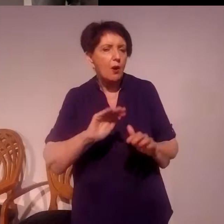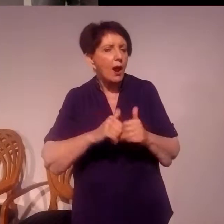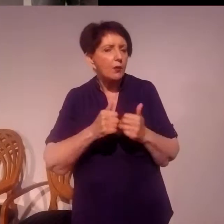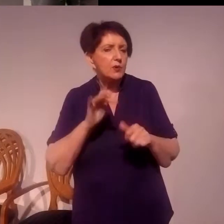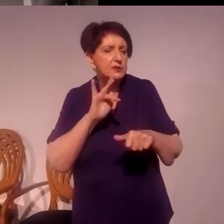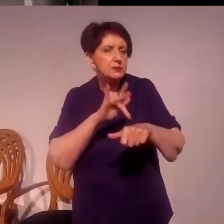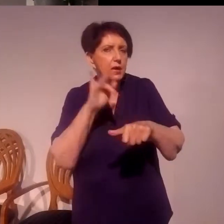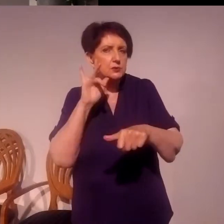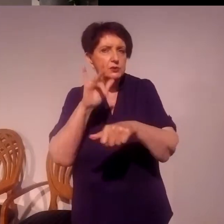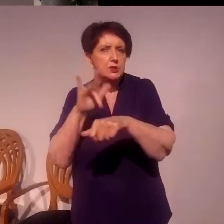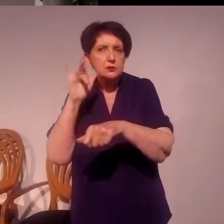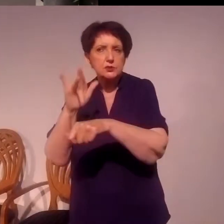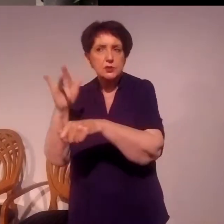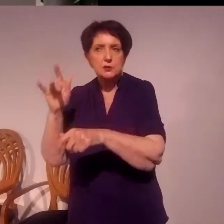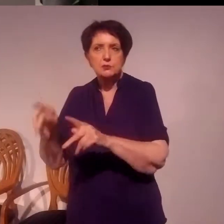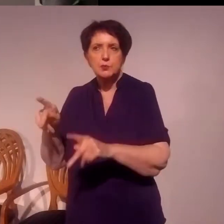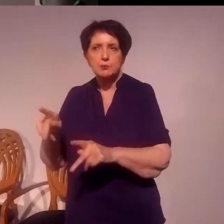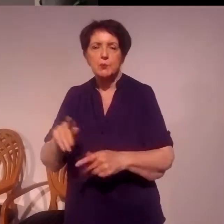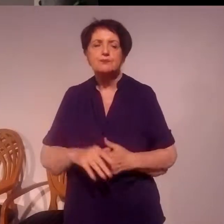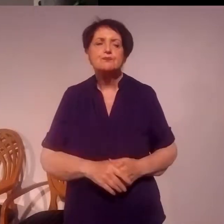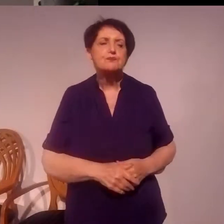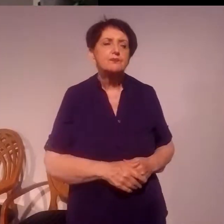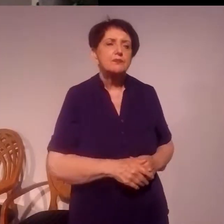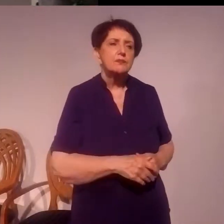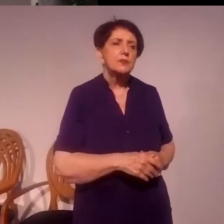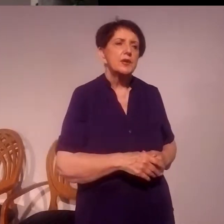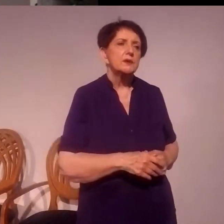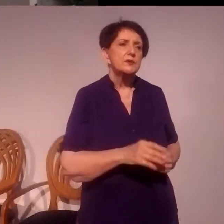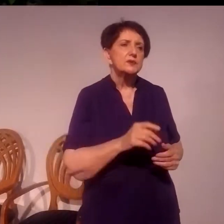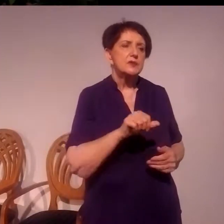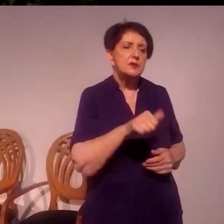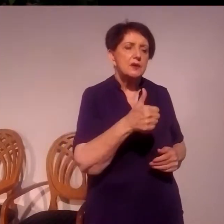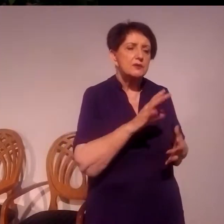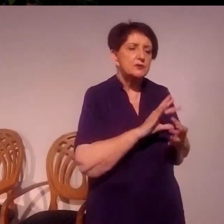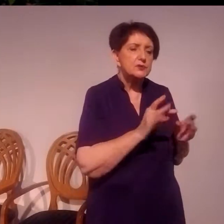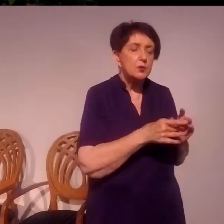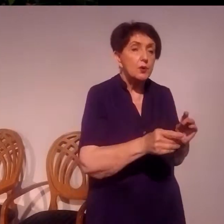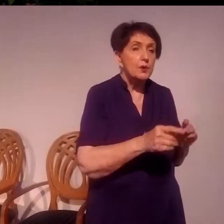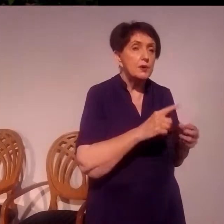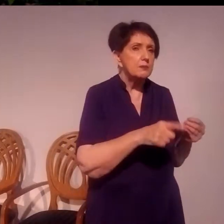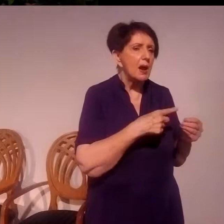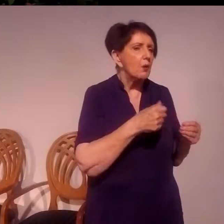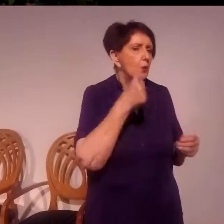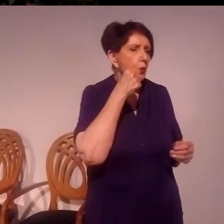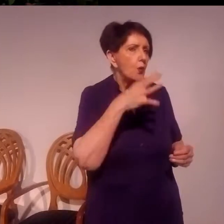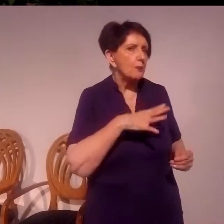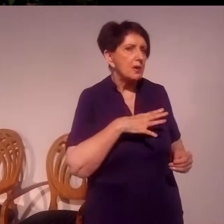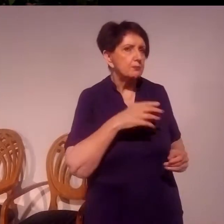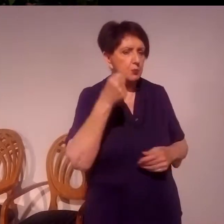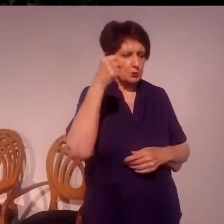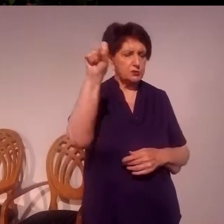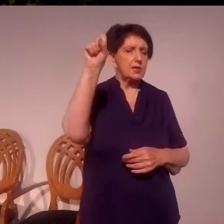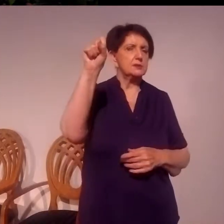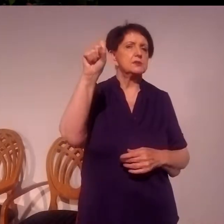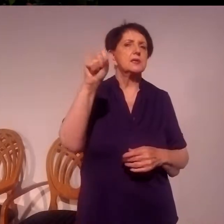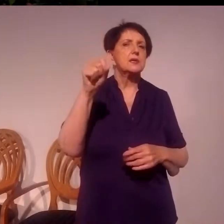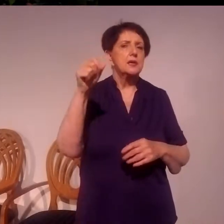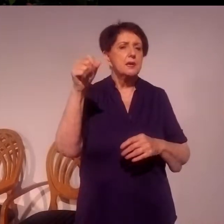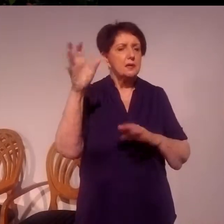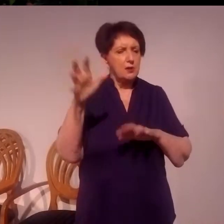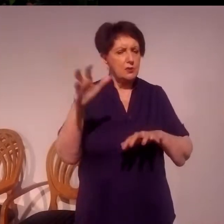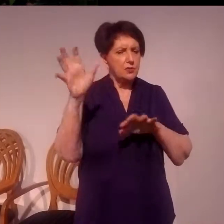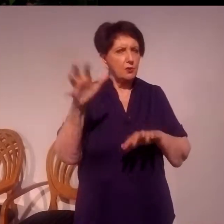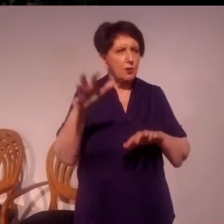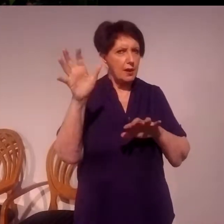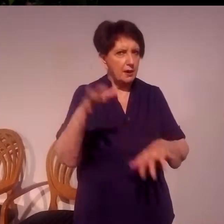touch people in our lives. A very small. There was another story of women protesting in the rain. There was only